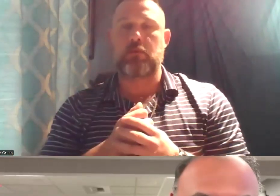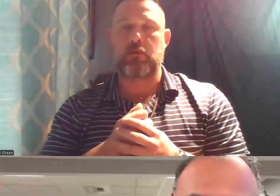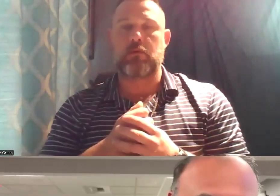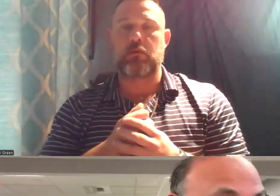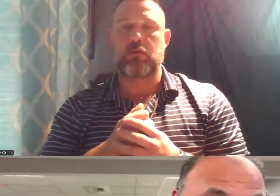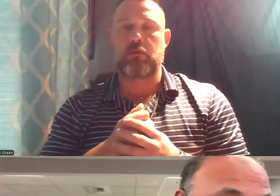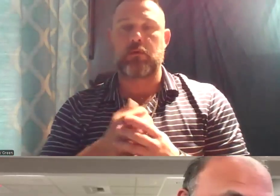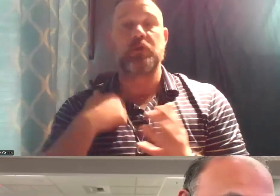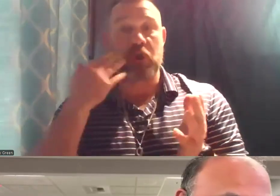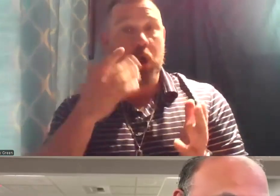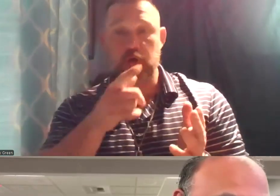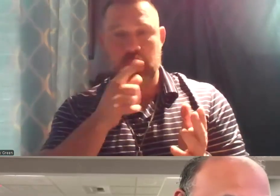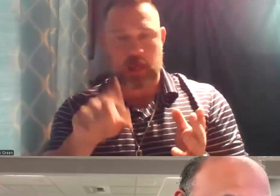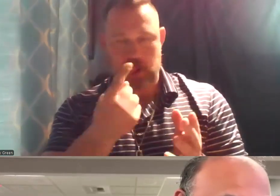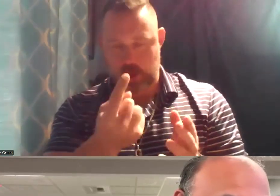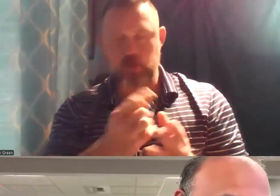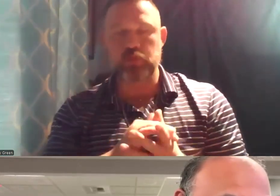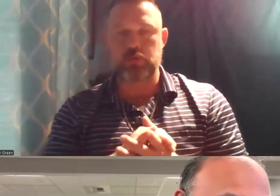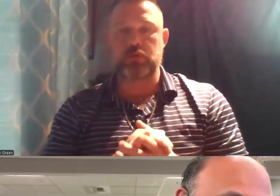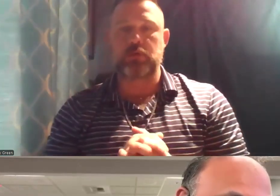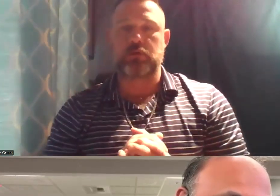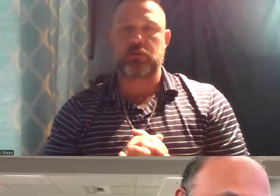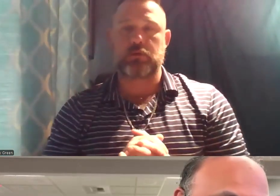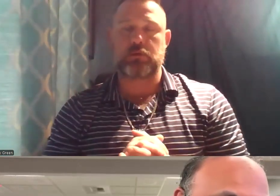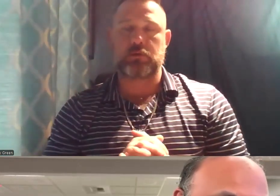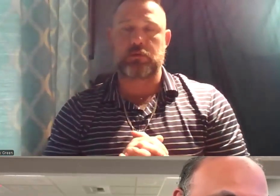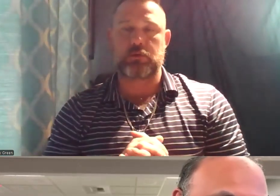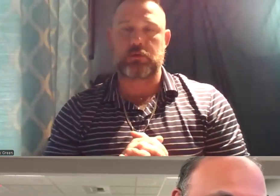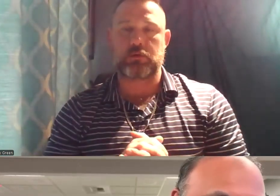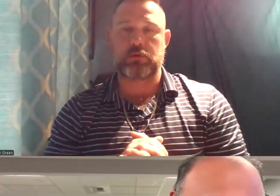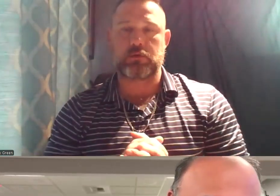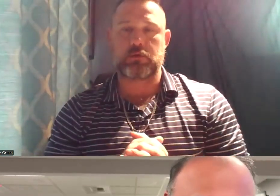let you know that you're not alone. Thank you.